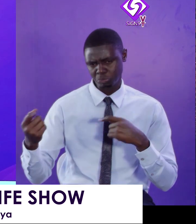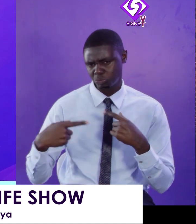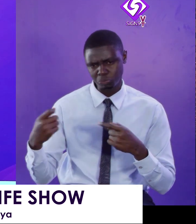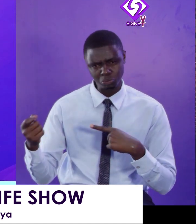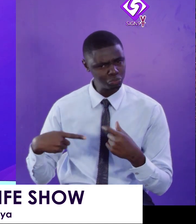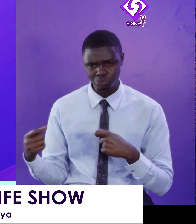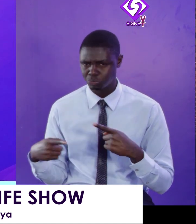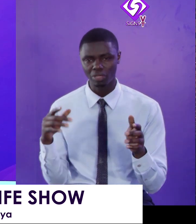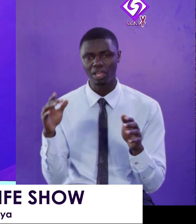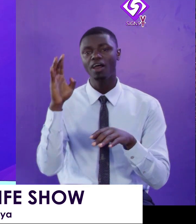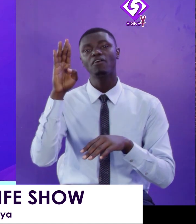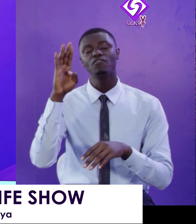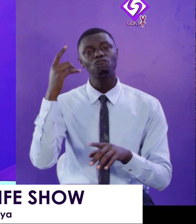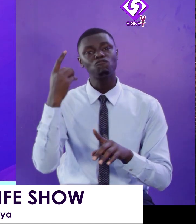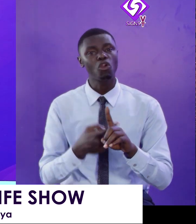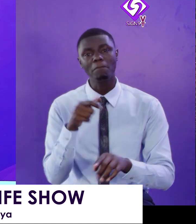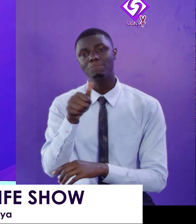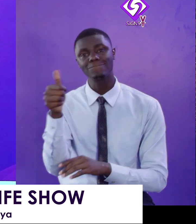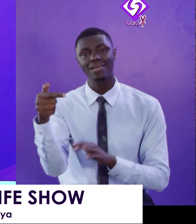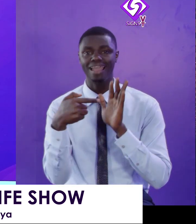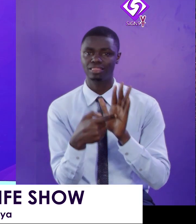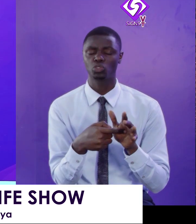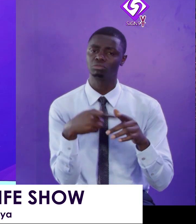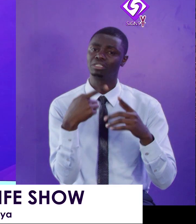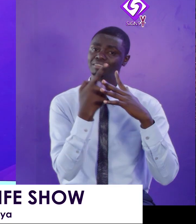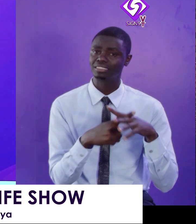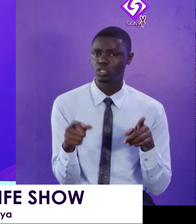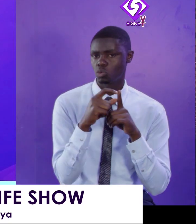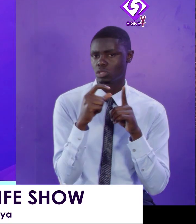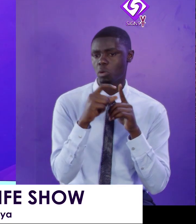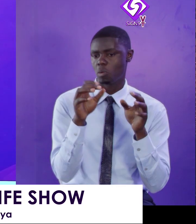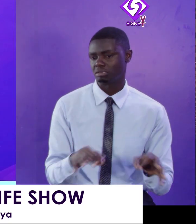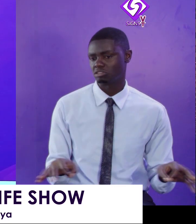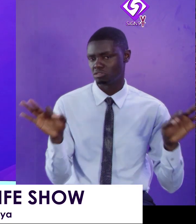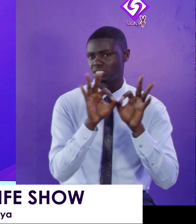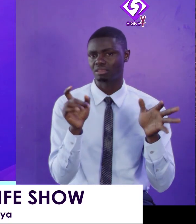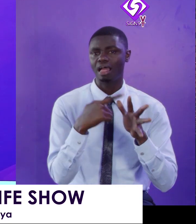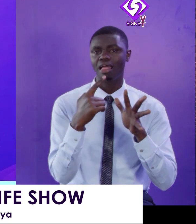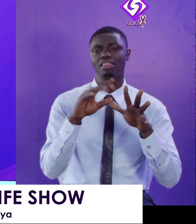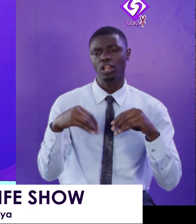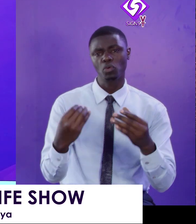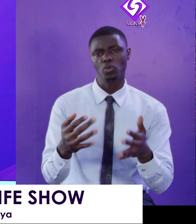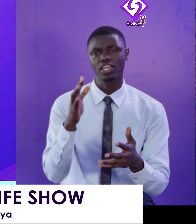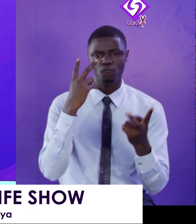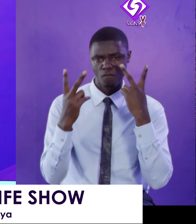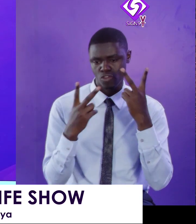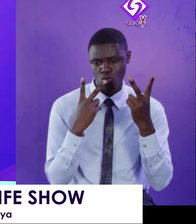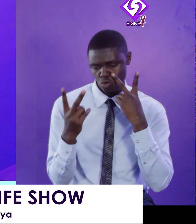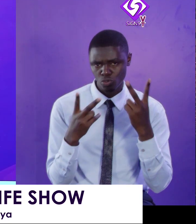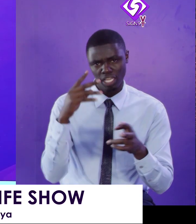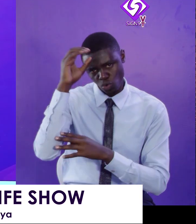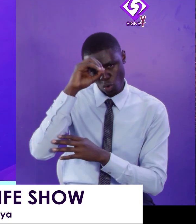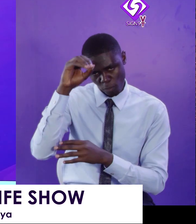from my other shows. So you start with the word treasures and then you give your view,